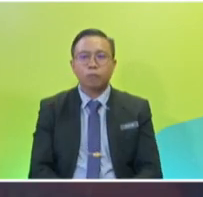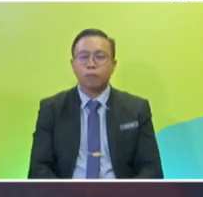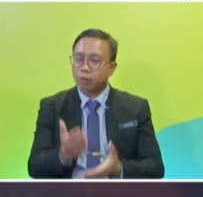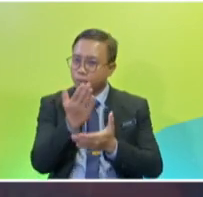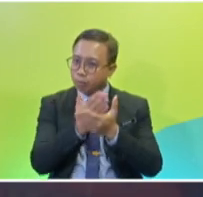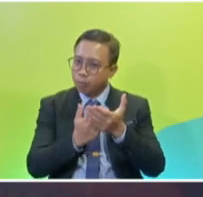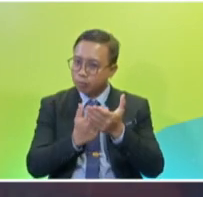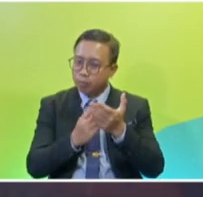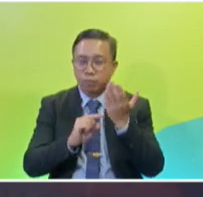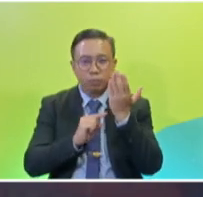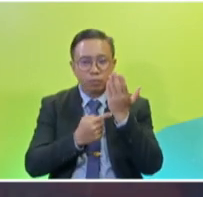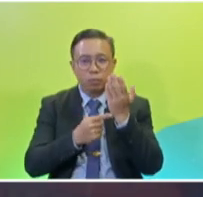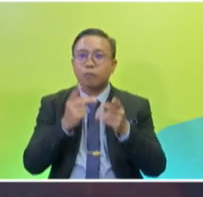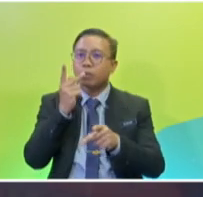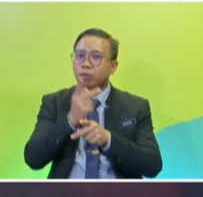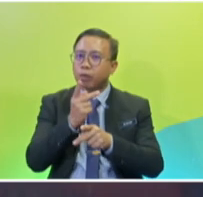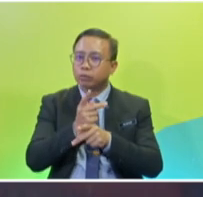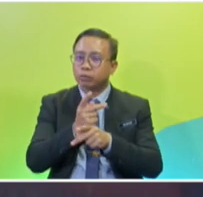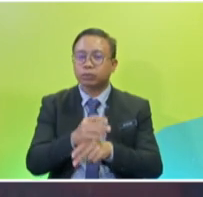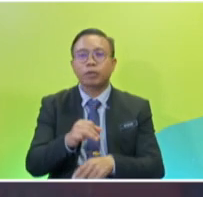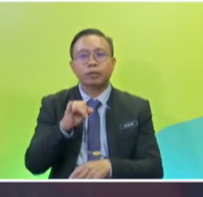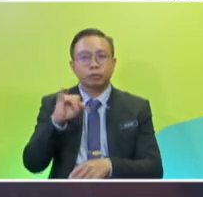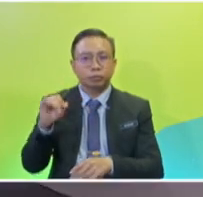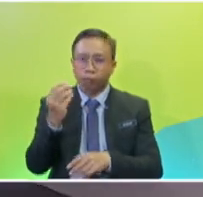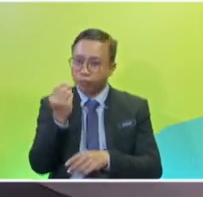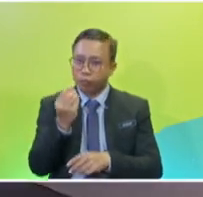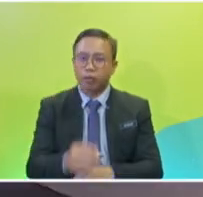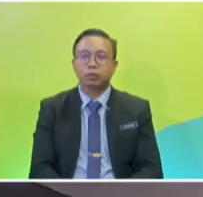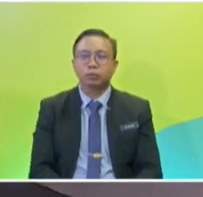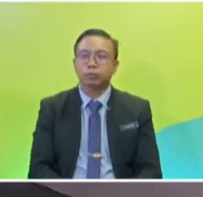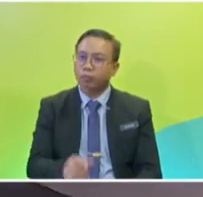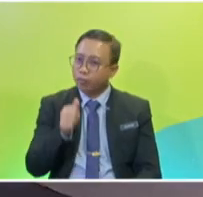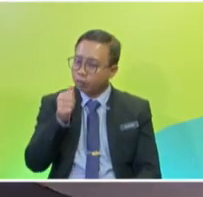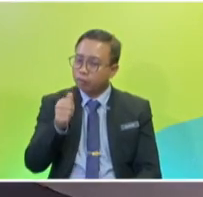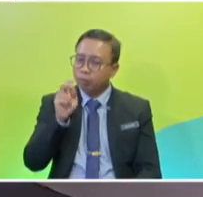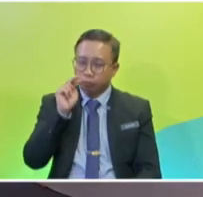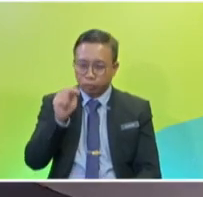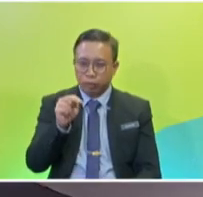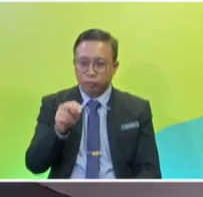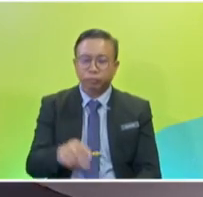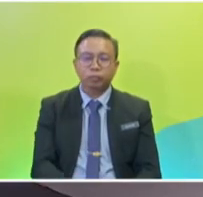started saving. Of course, when you people plan to go somewhere, you need to start somewhere too.